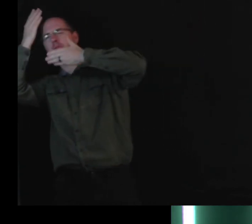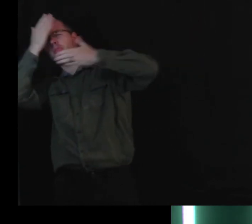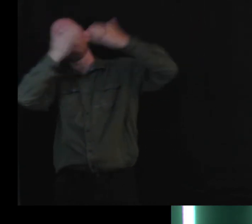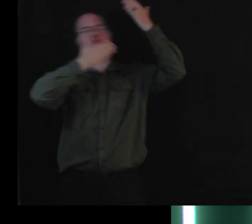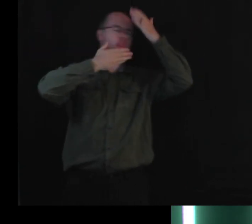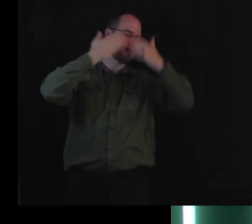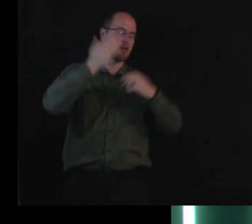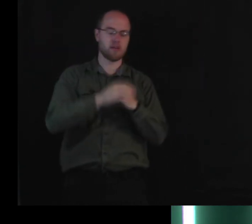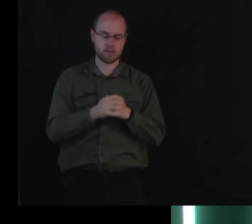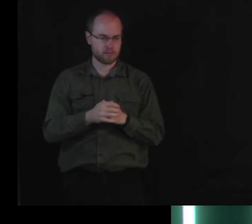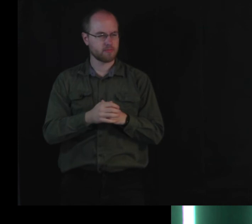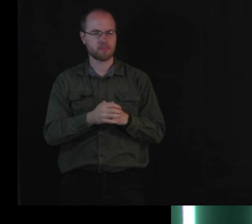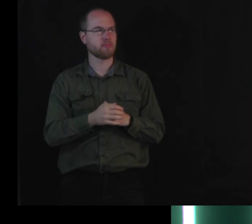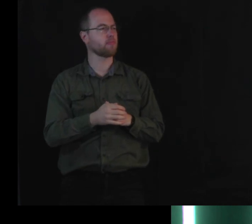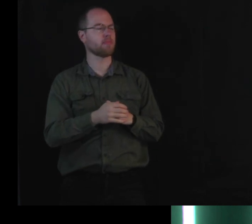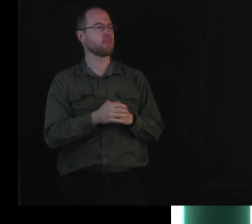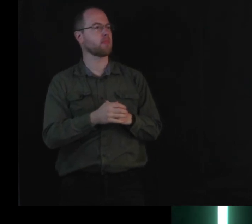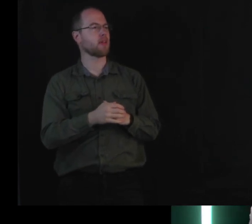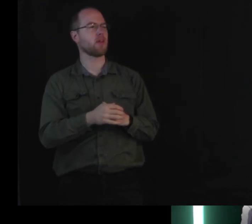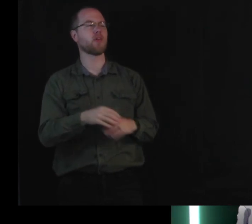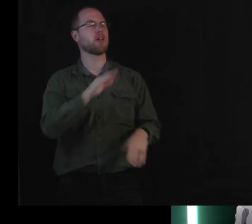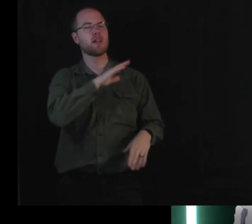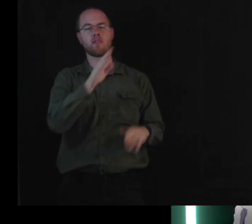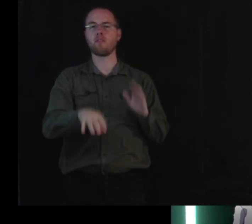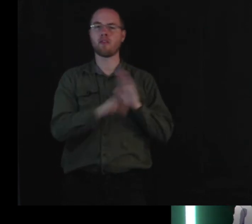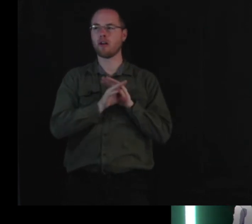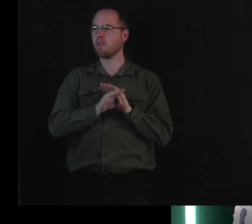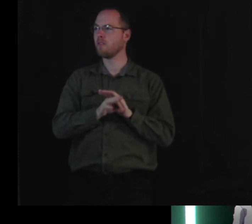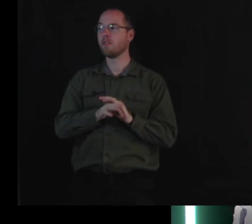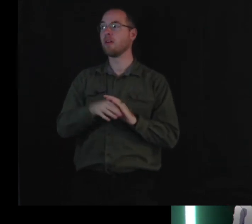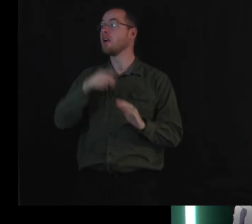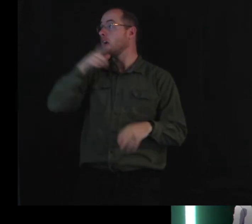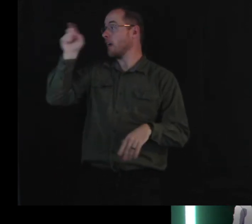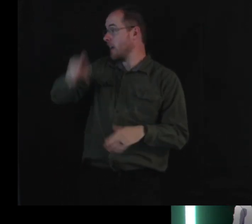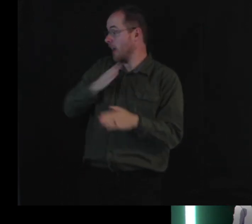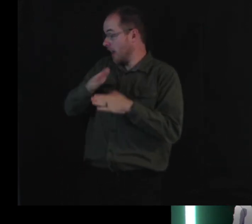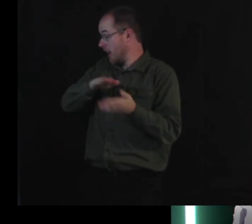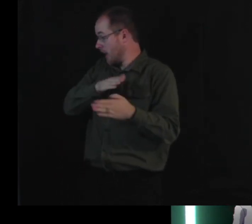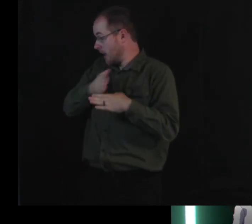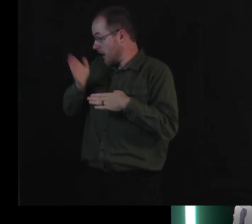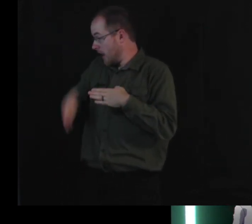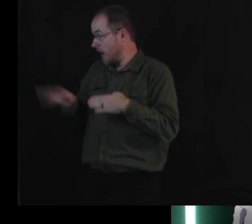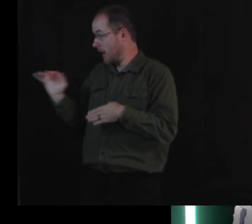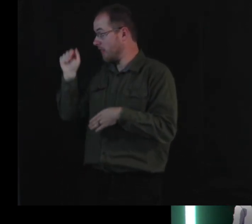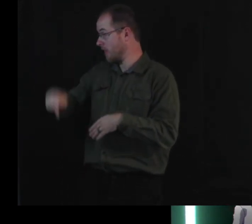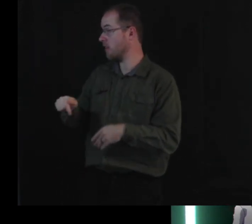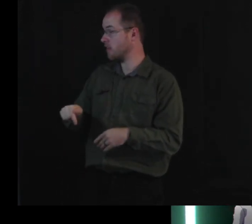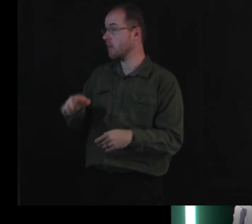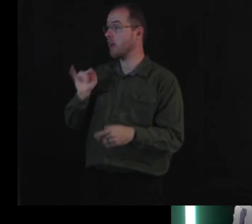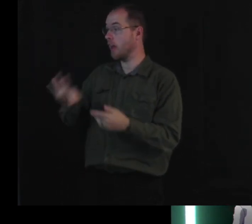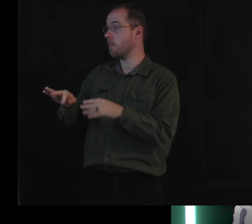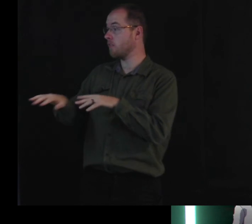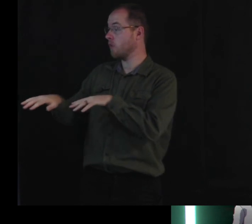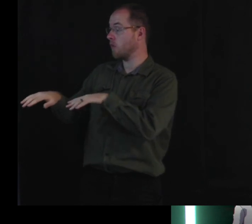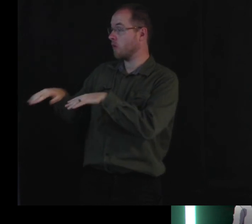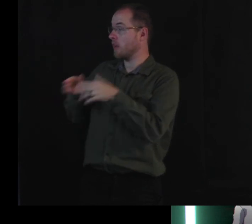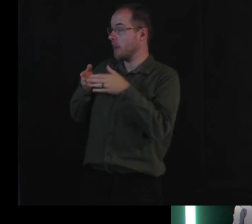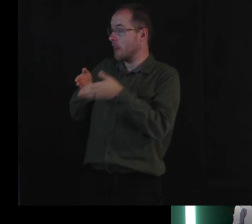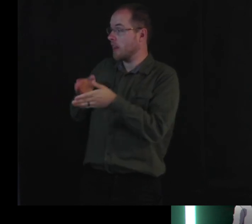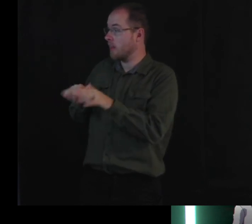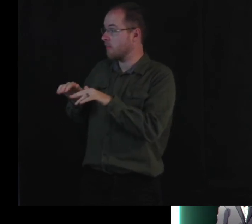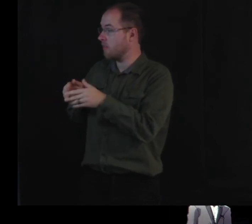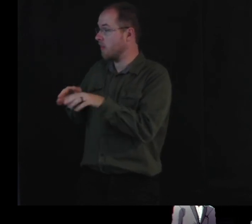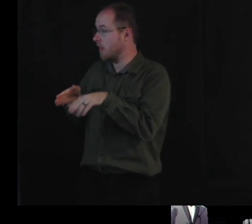He'll never find you. It doesn't need to end like this. If you let us go, mercy is a